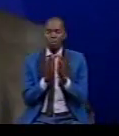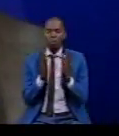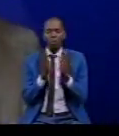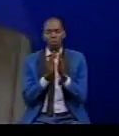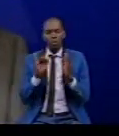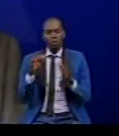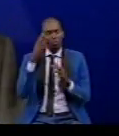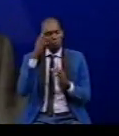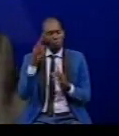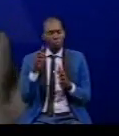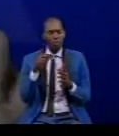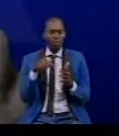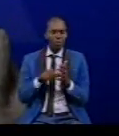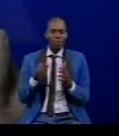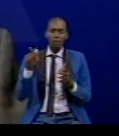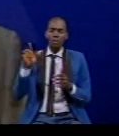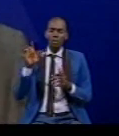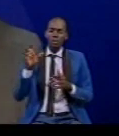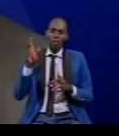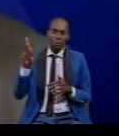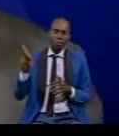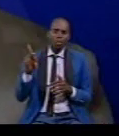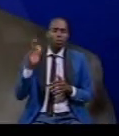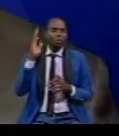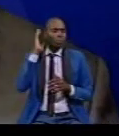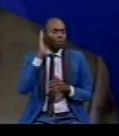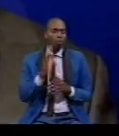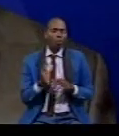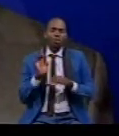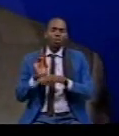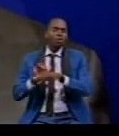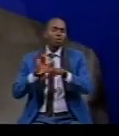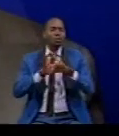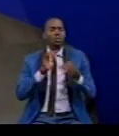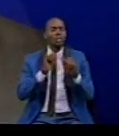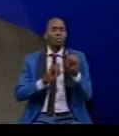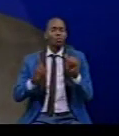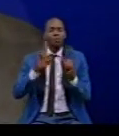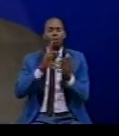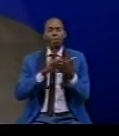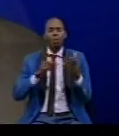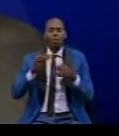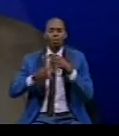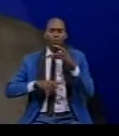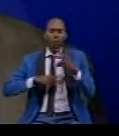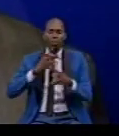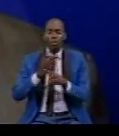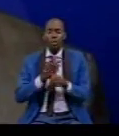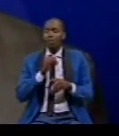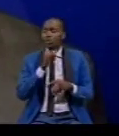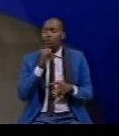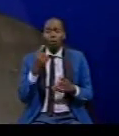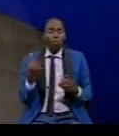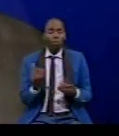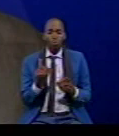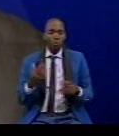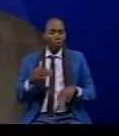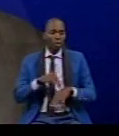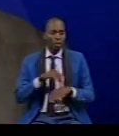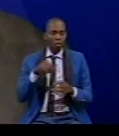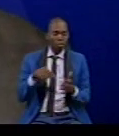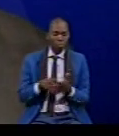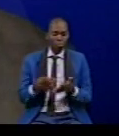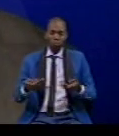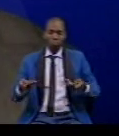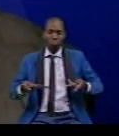those things, if you open up. But whoso confesseth and forsaketh, you see that it's